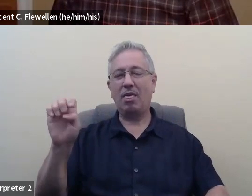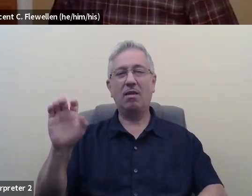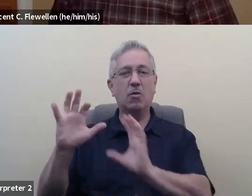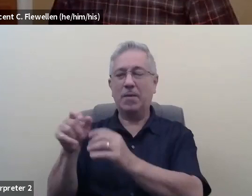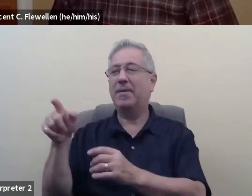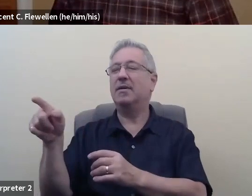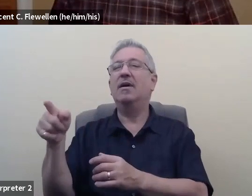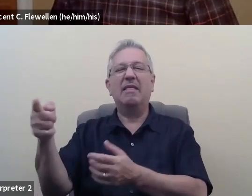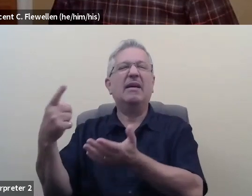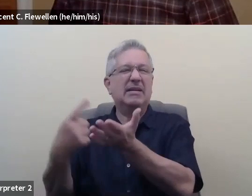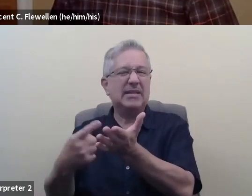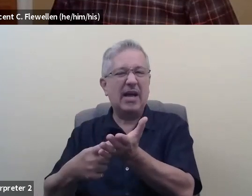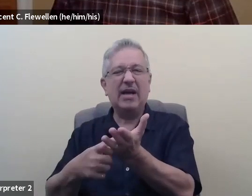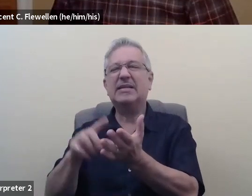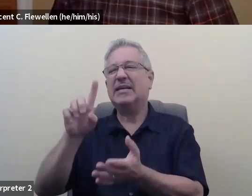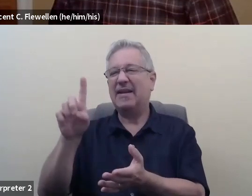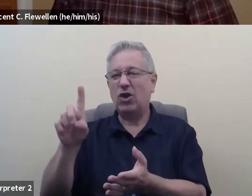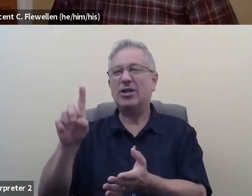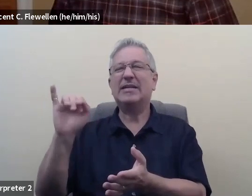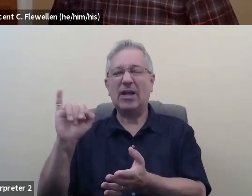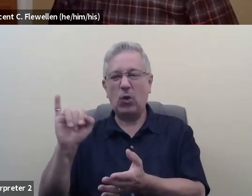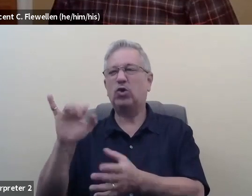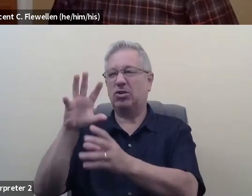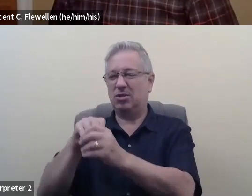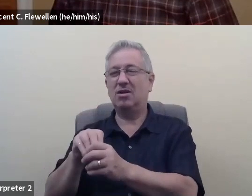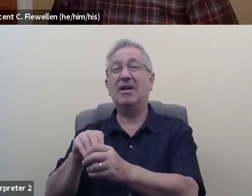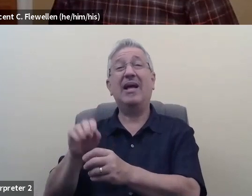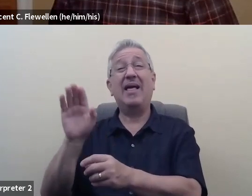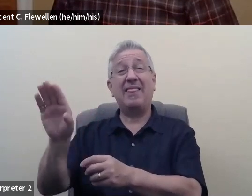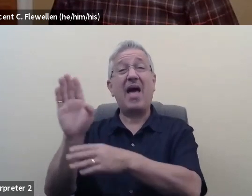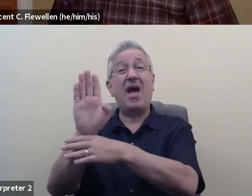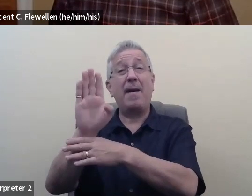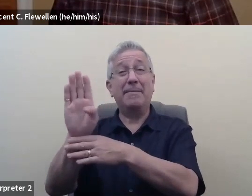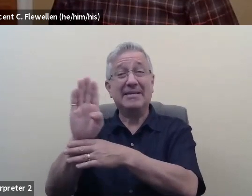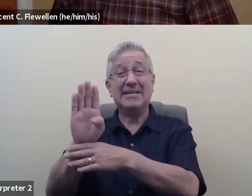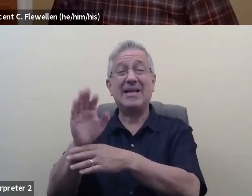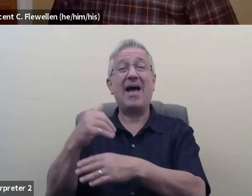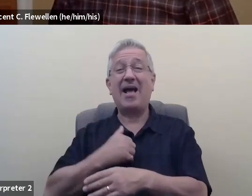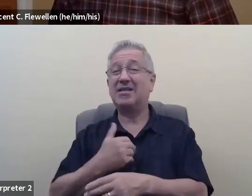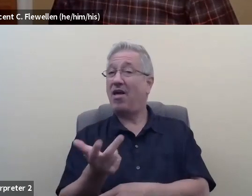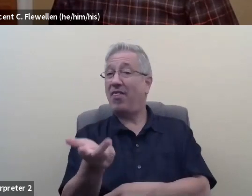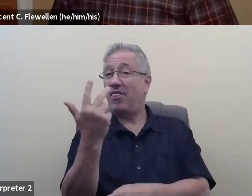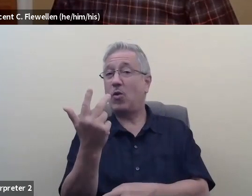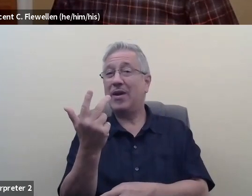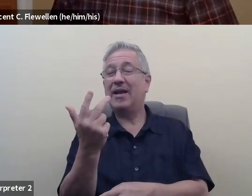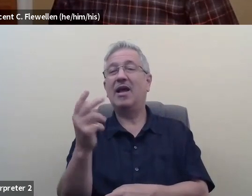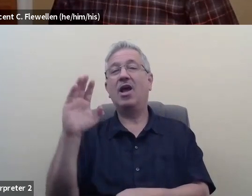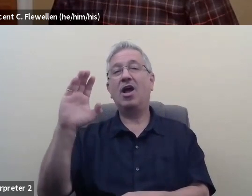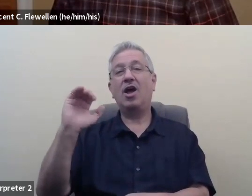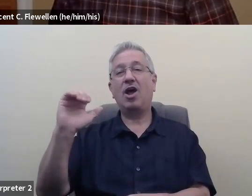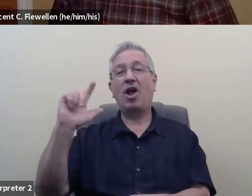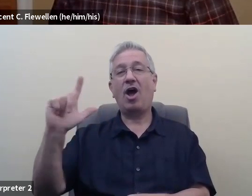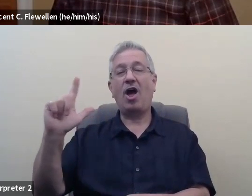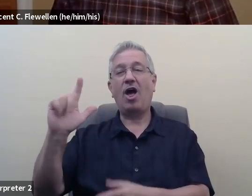of diversity, equity, inclusion. They have 3 call centers nationwide. They shut call center down one by one to